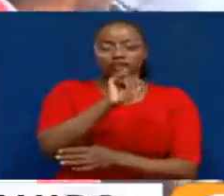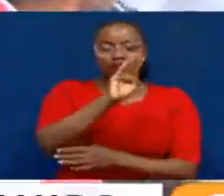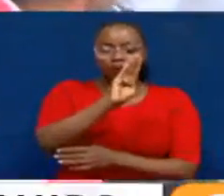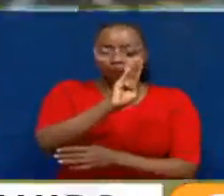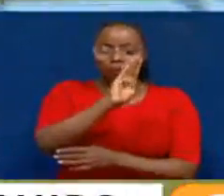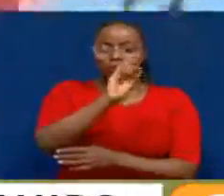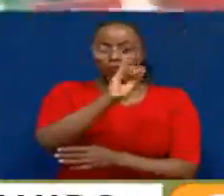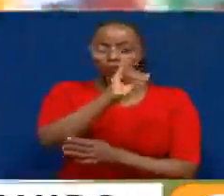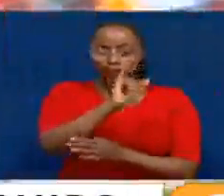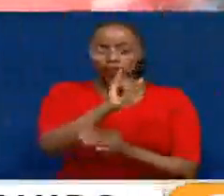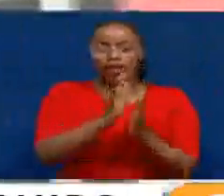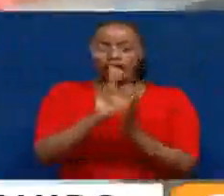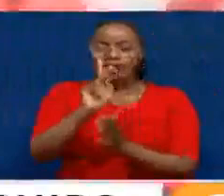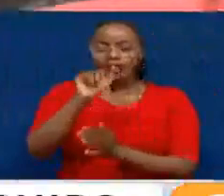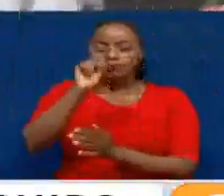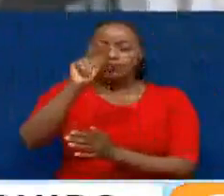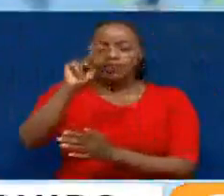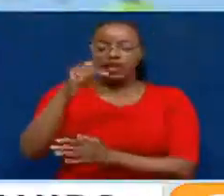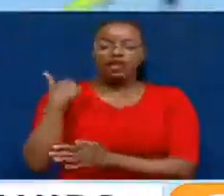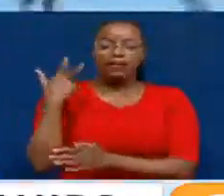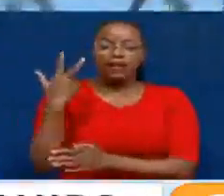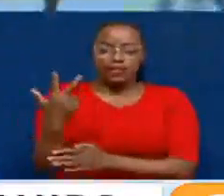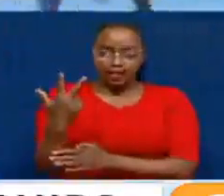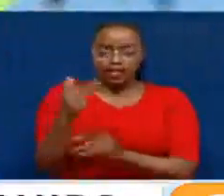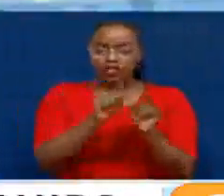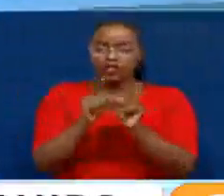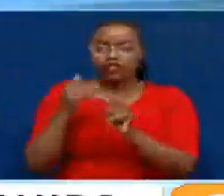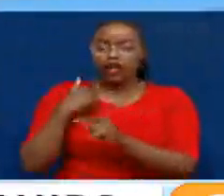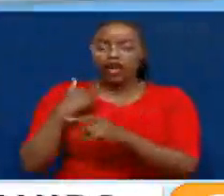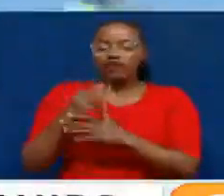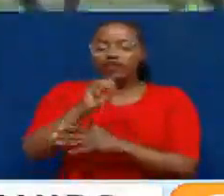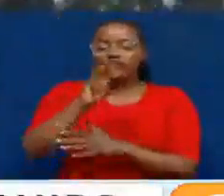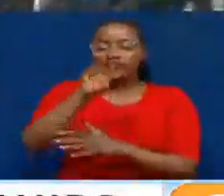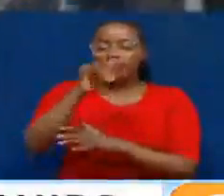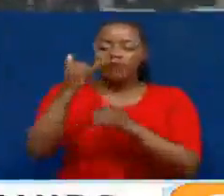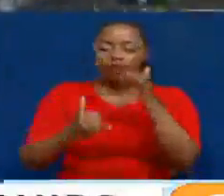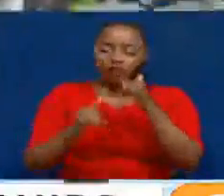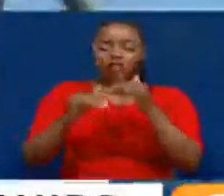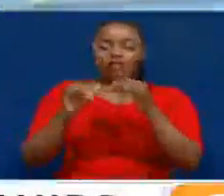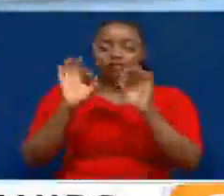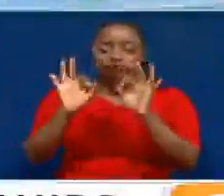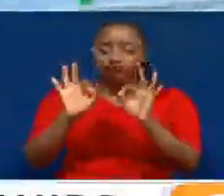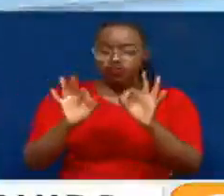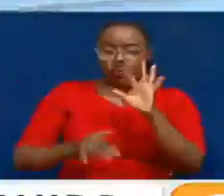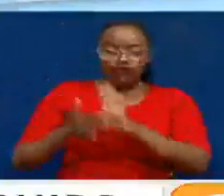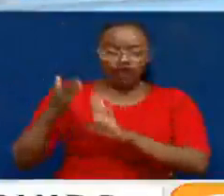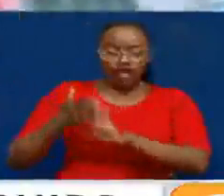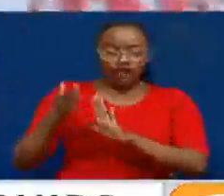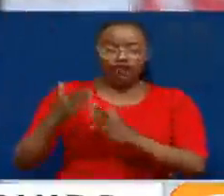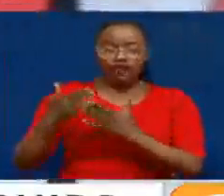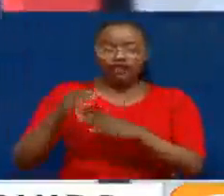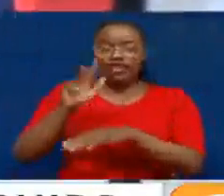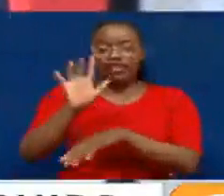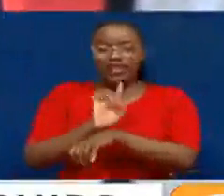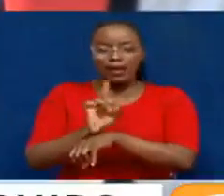second and Matthew Kipsang finishing third. Abel Kipsang dominated the other semi-final with a significantly faster pace, stopping the timer